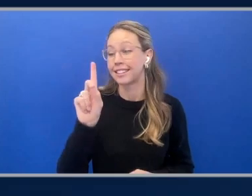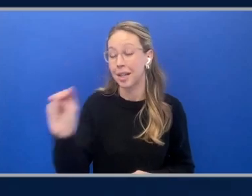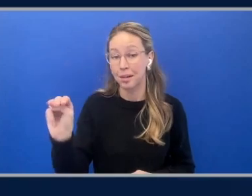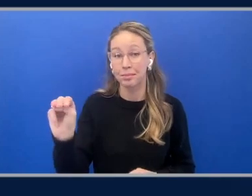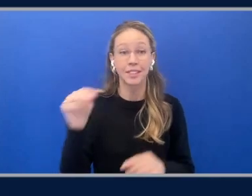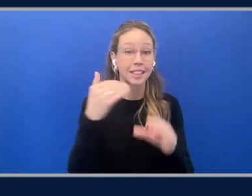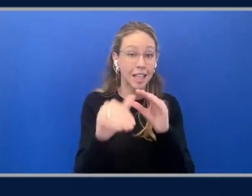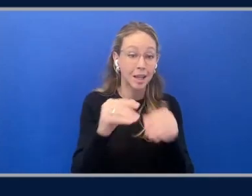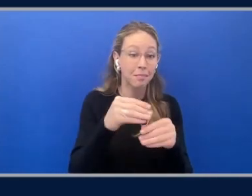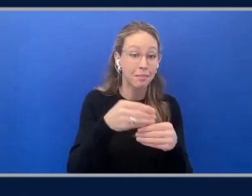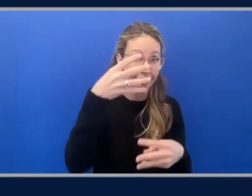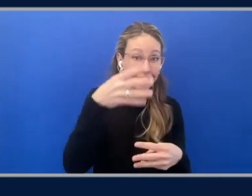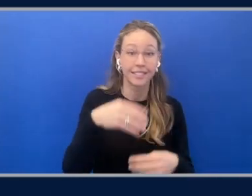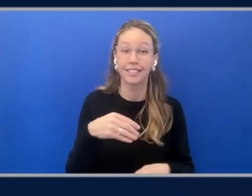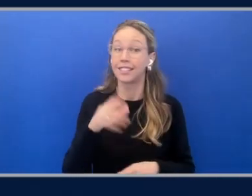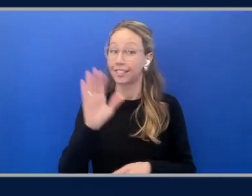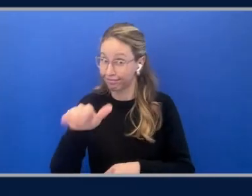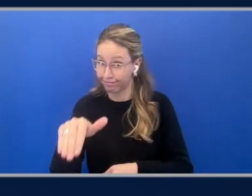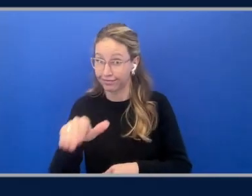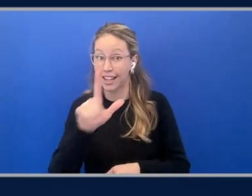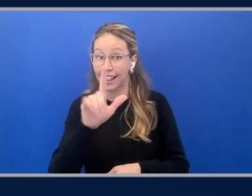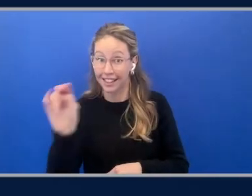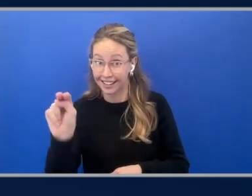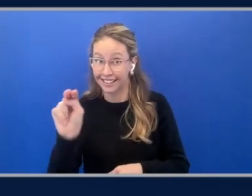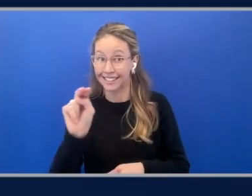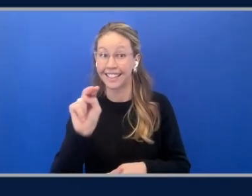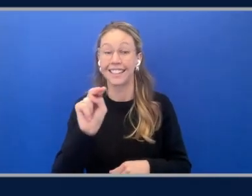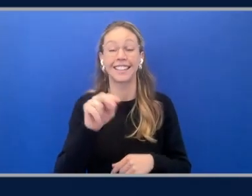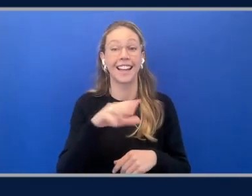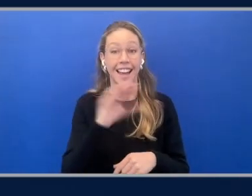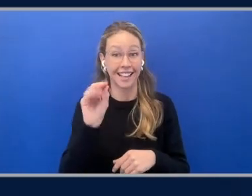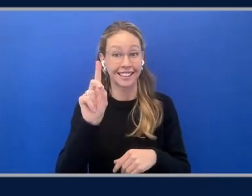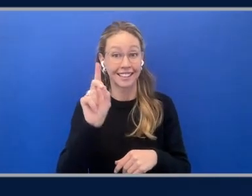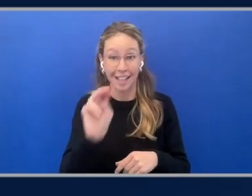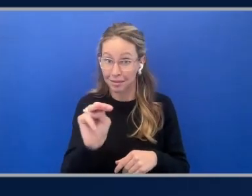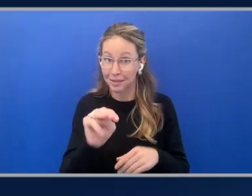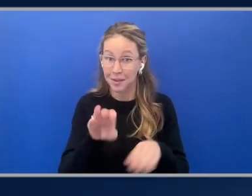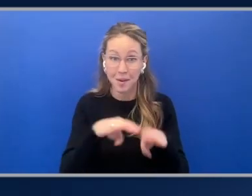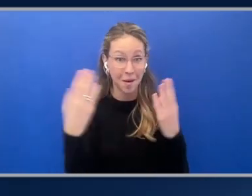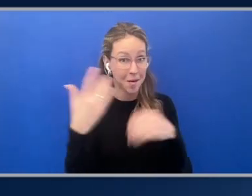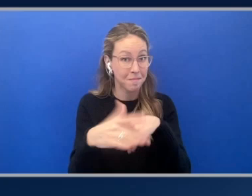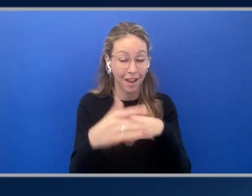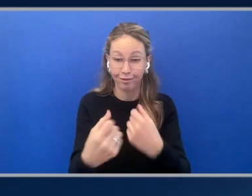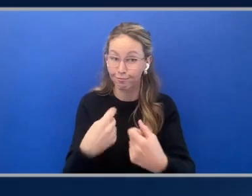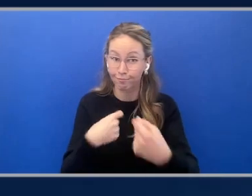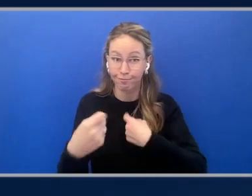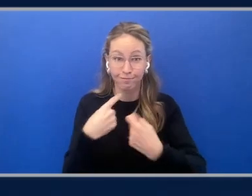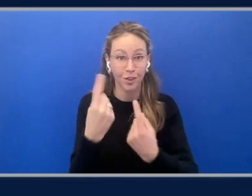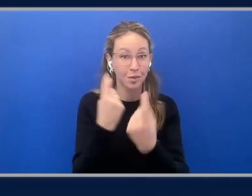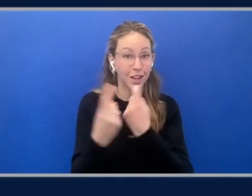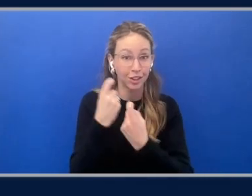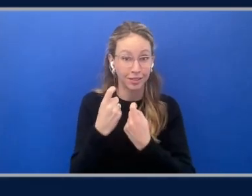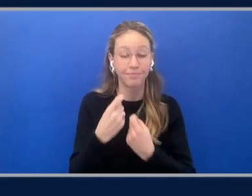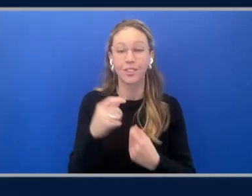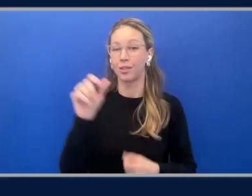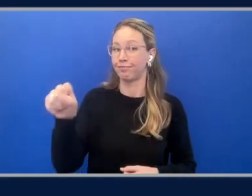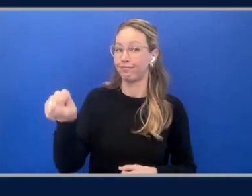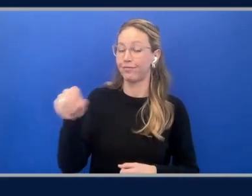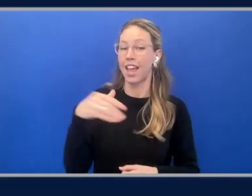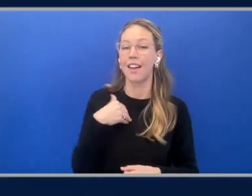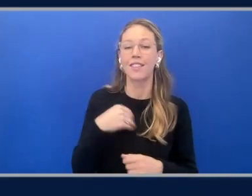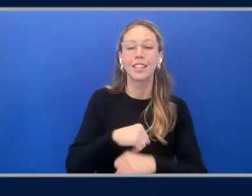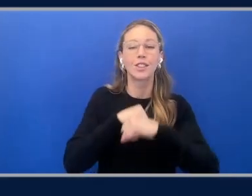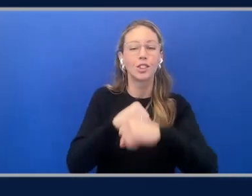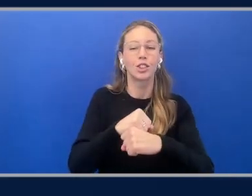that. You heard him right. His LinkedIn DMs are open. He's here to answer your questions. Yeah, we actually also have a security segment on air called